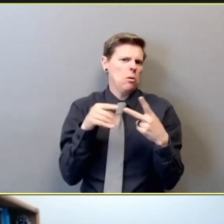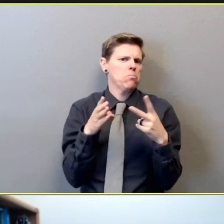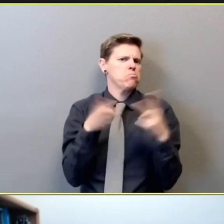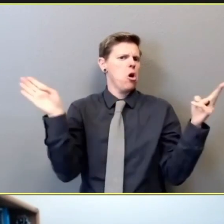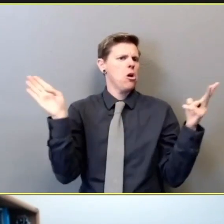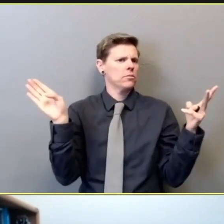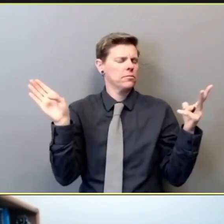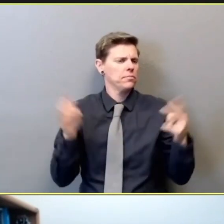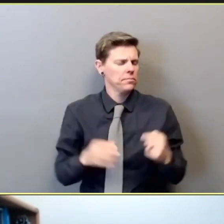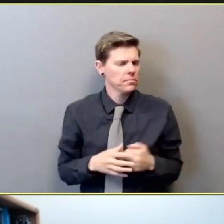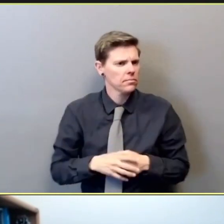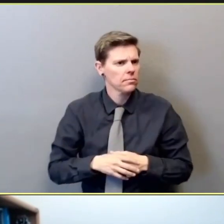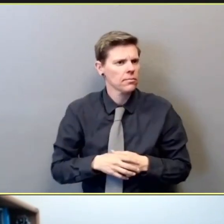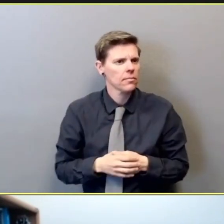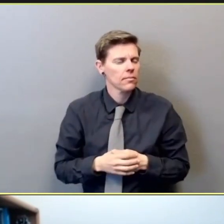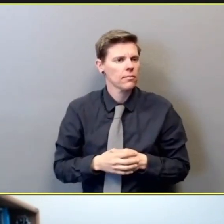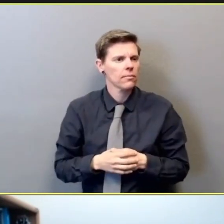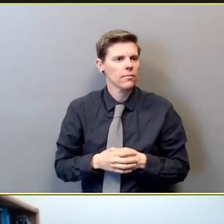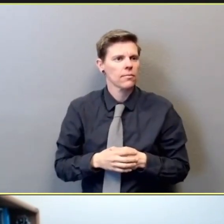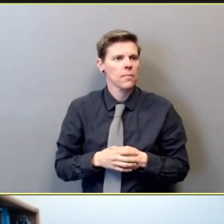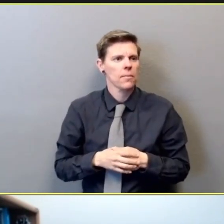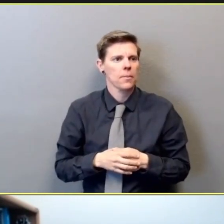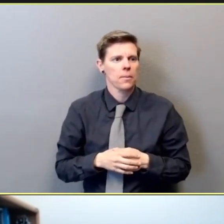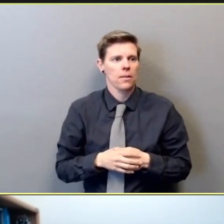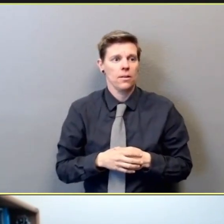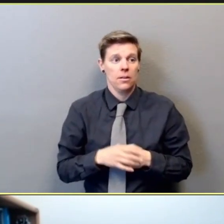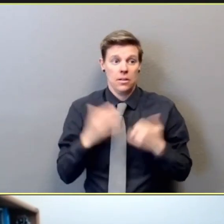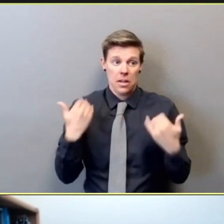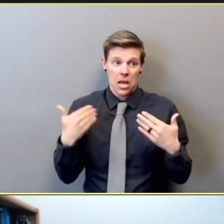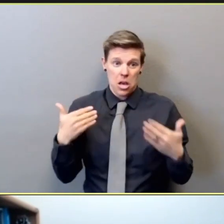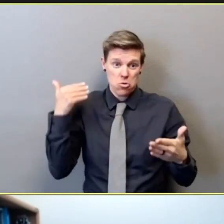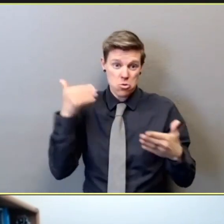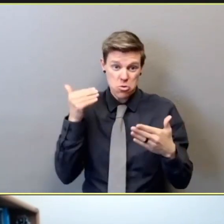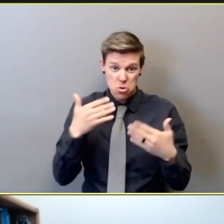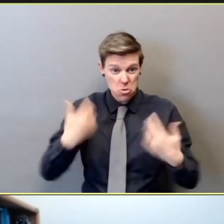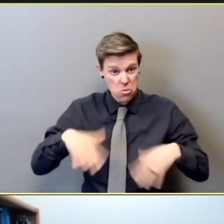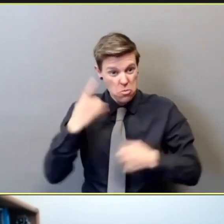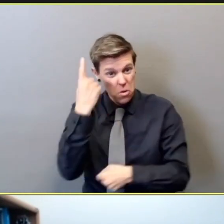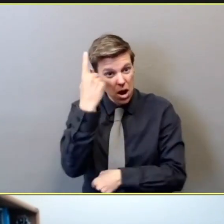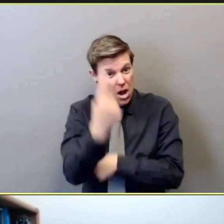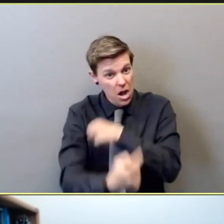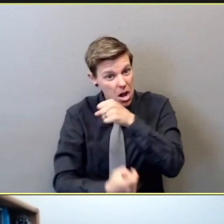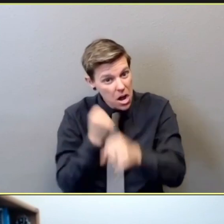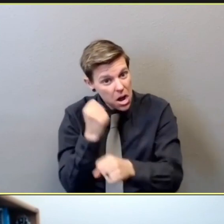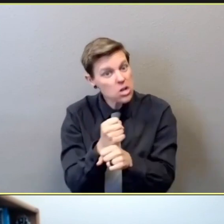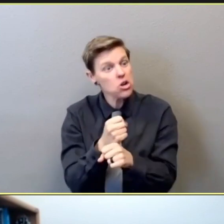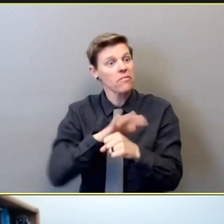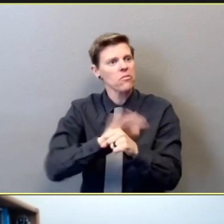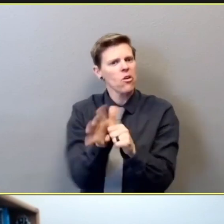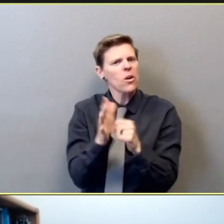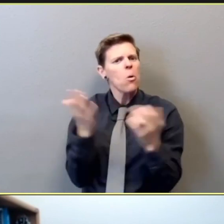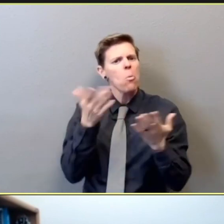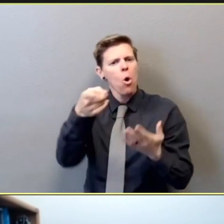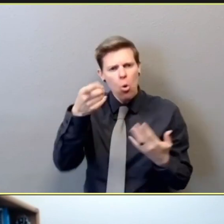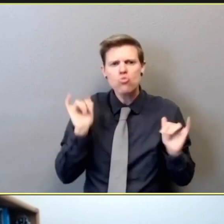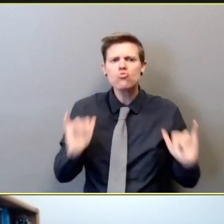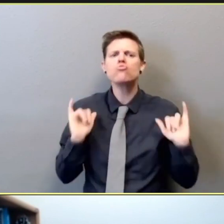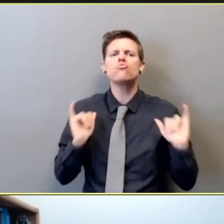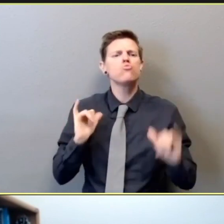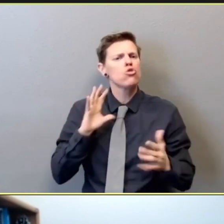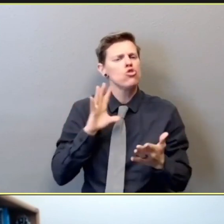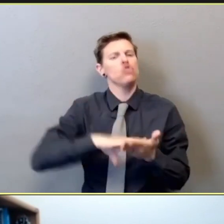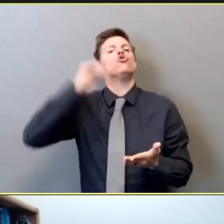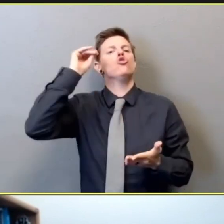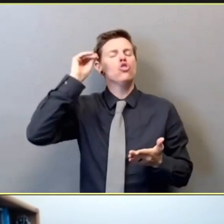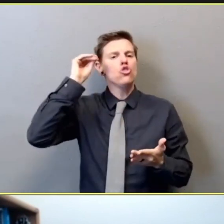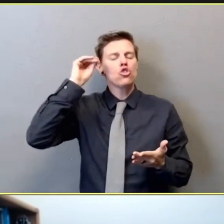coming up to the year anniversary, what have you guys learned over the last year from a professional standpoint about what's happened here with